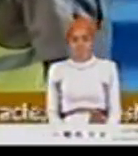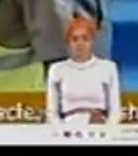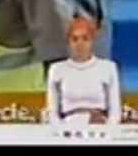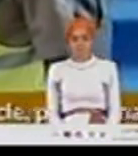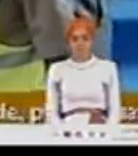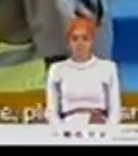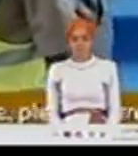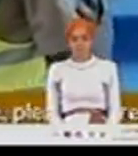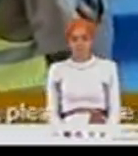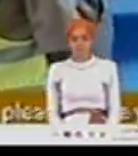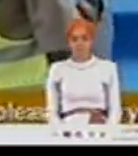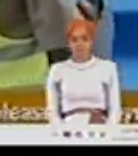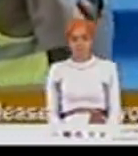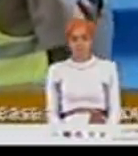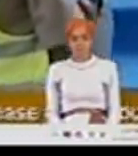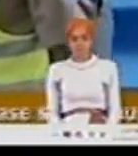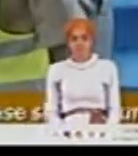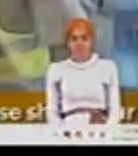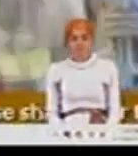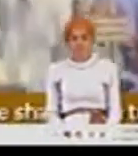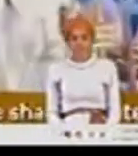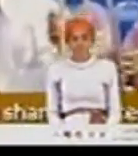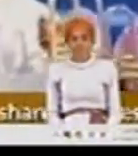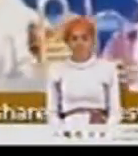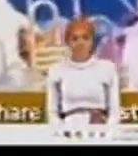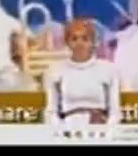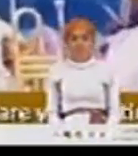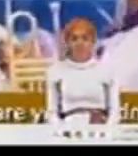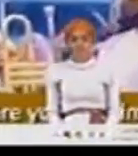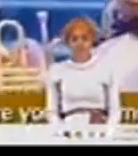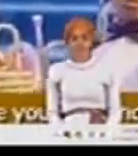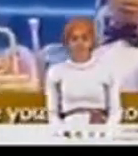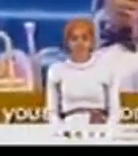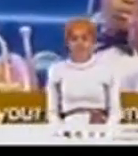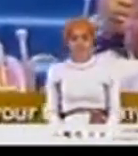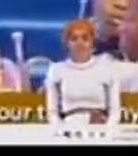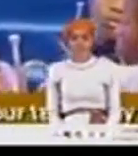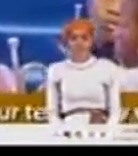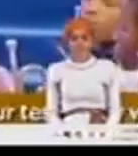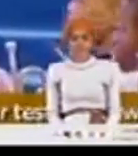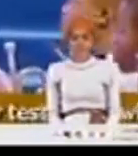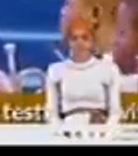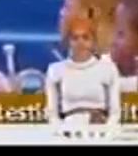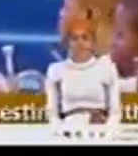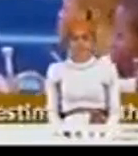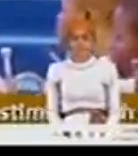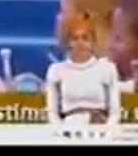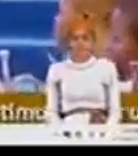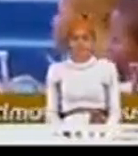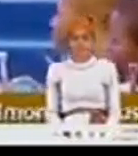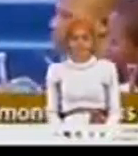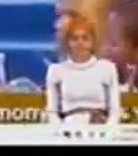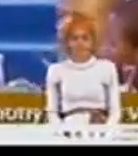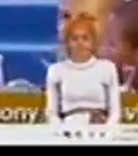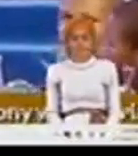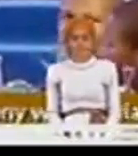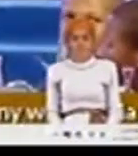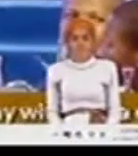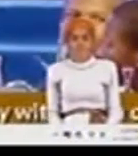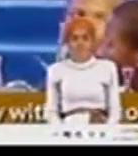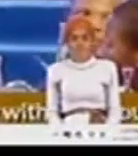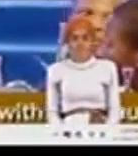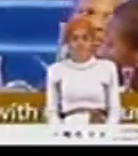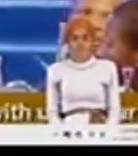sanda gashi ya bani iko tafiya babu sanda na gode wa Allah sosai ya ba wa sauran